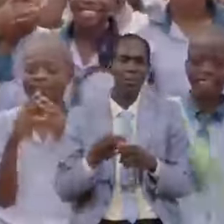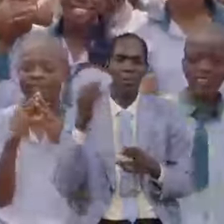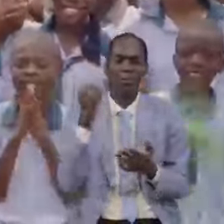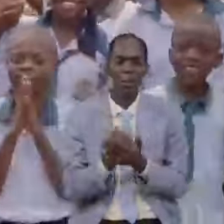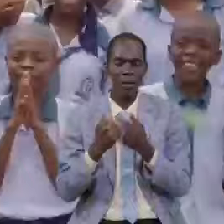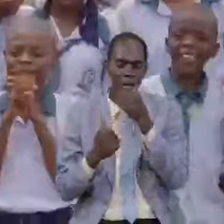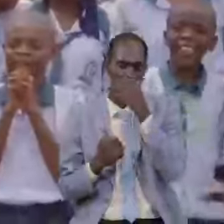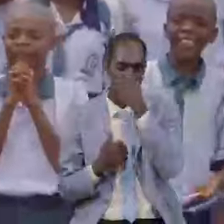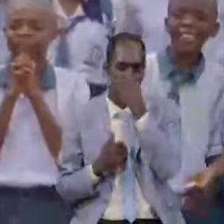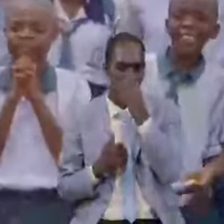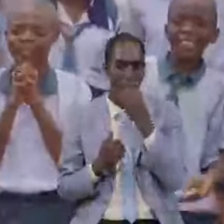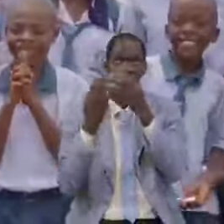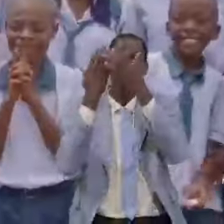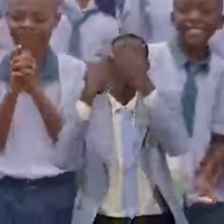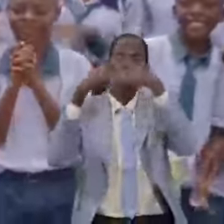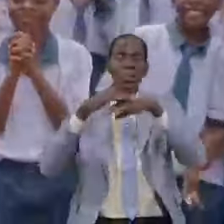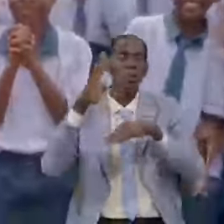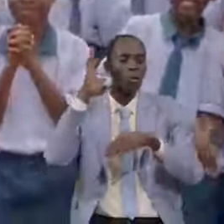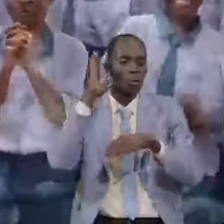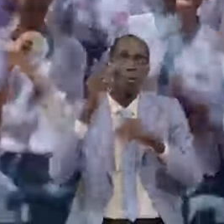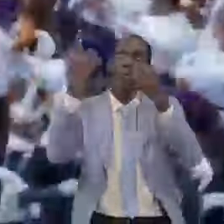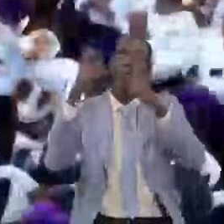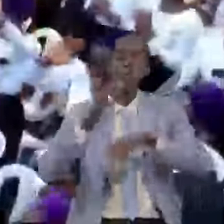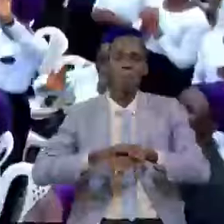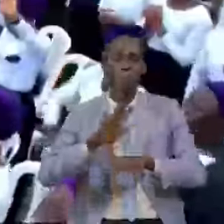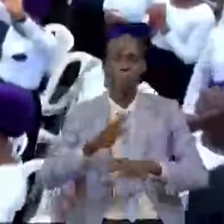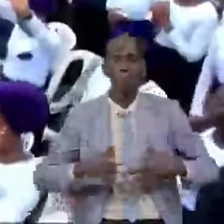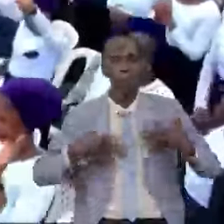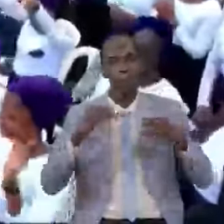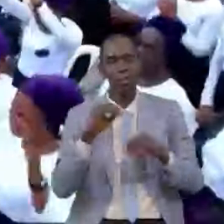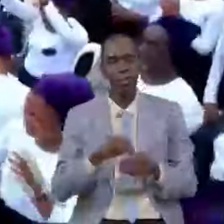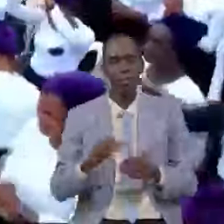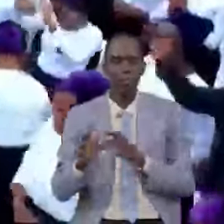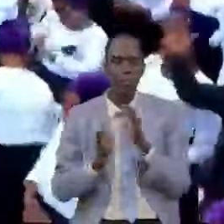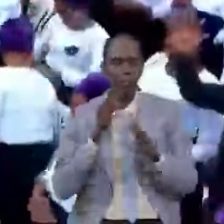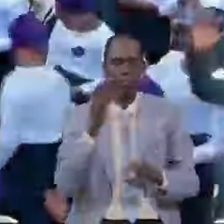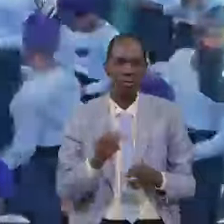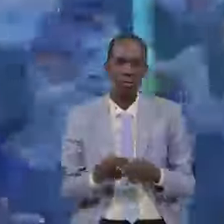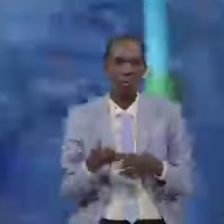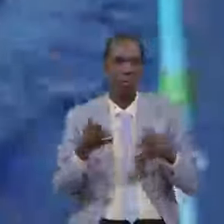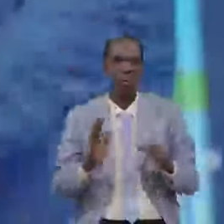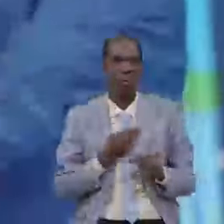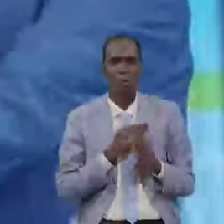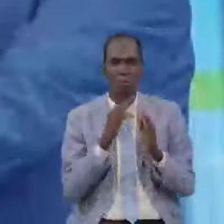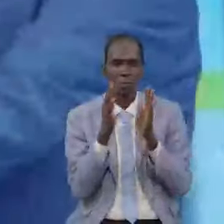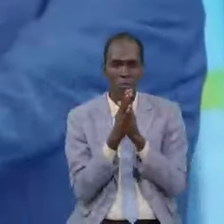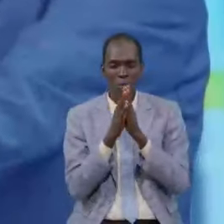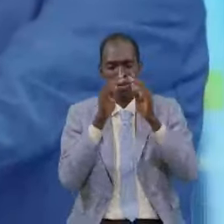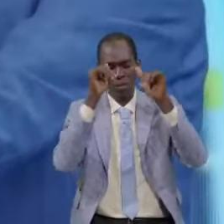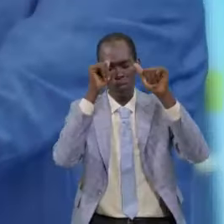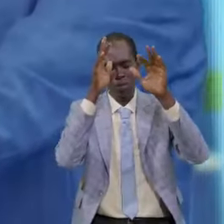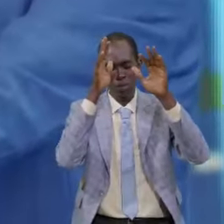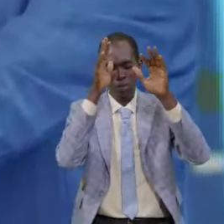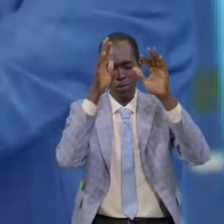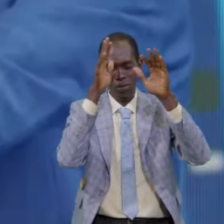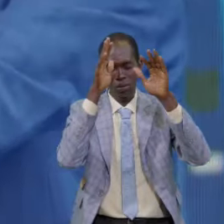will descend upon your life. Let's pray together. Father, in the mighty